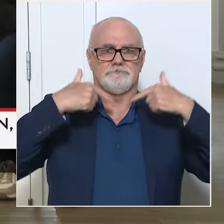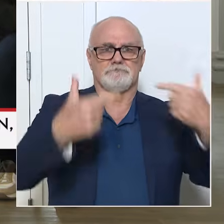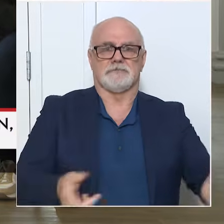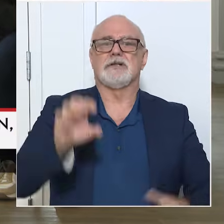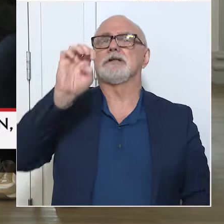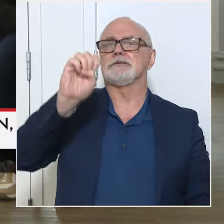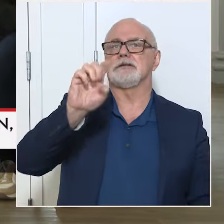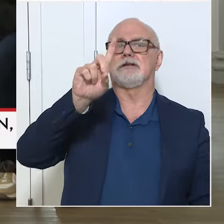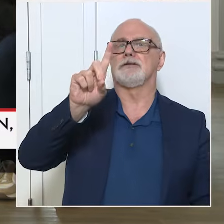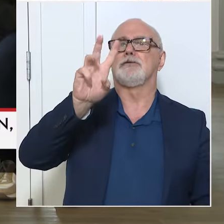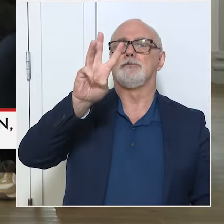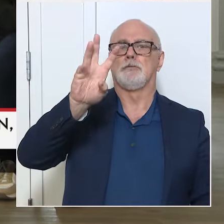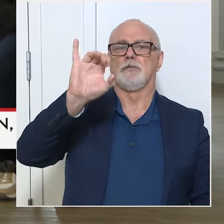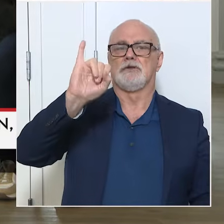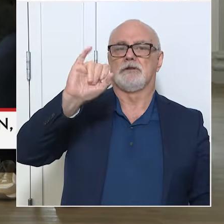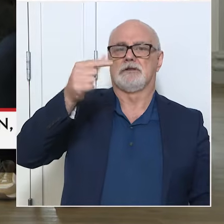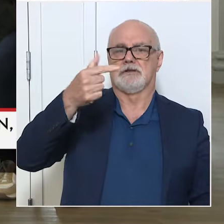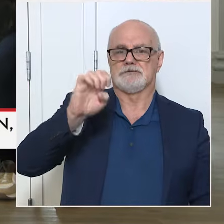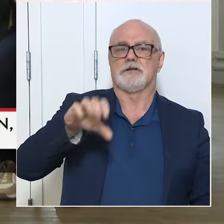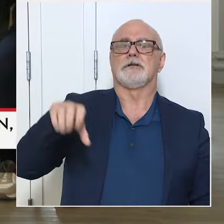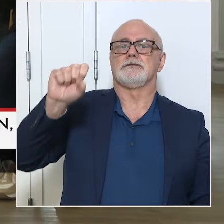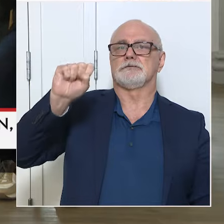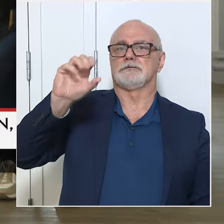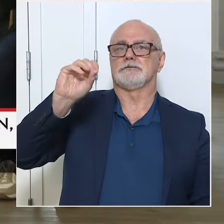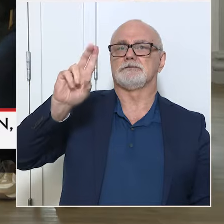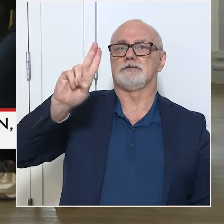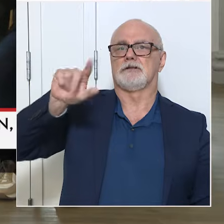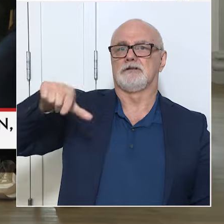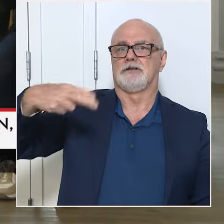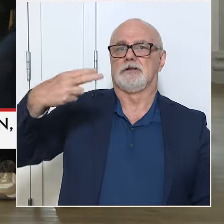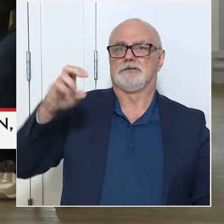of ITS Cybersecurity.